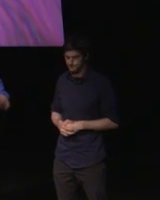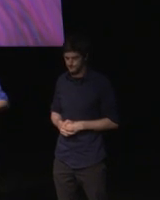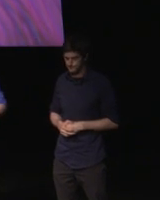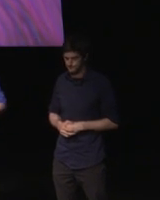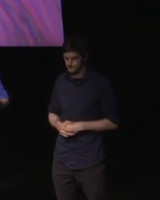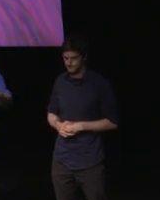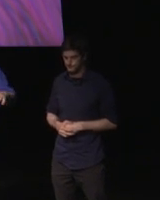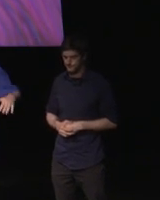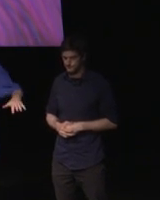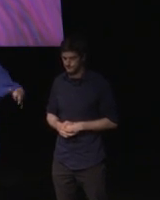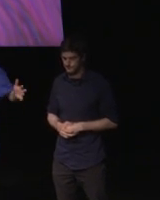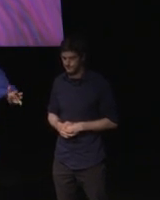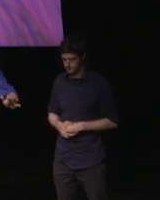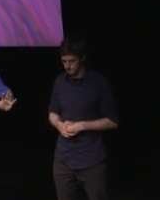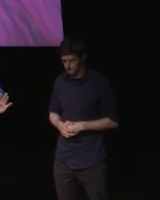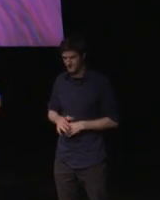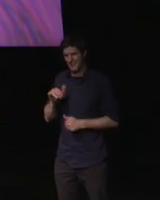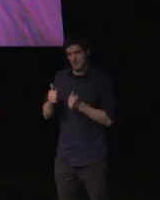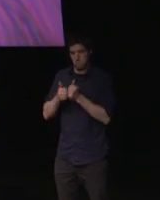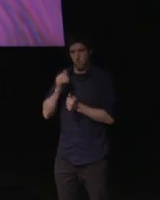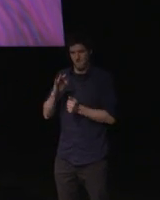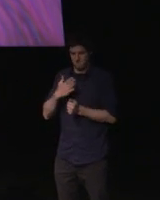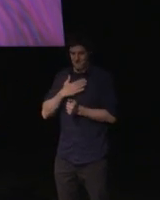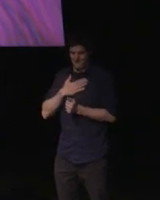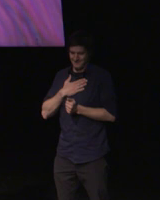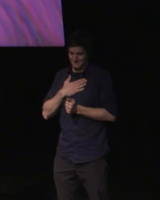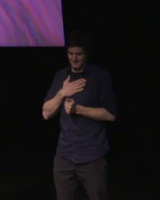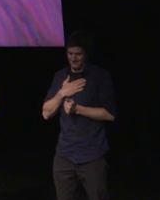All right, that's most of my self-indulgence.